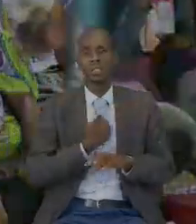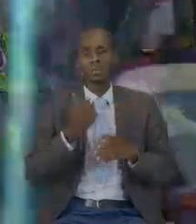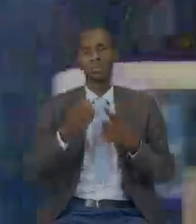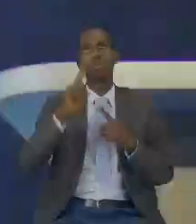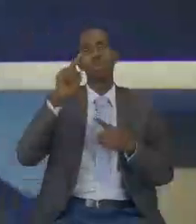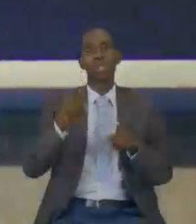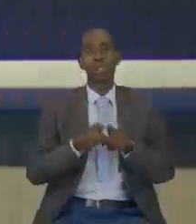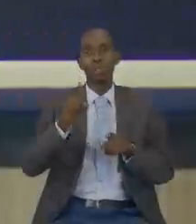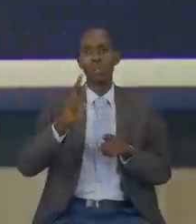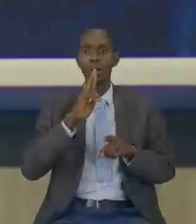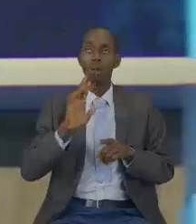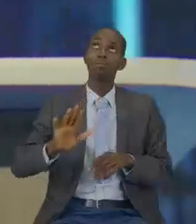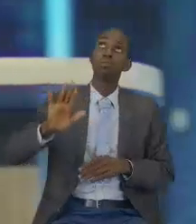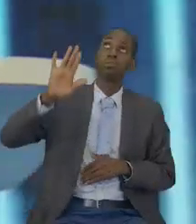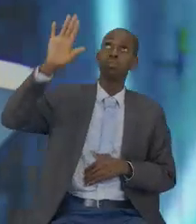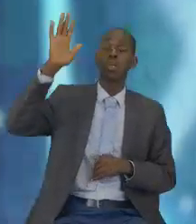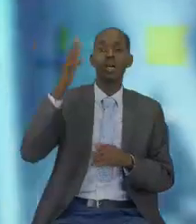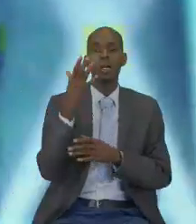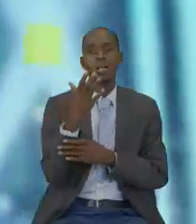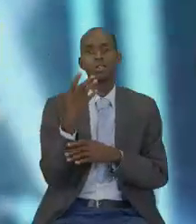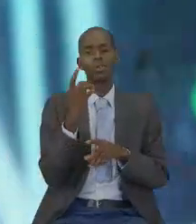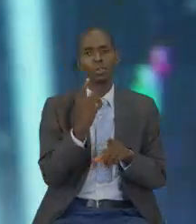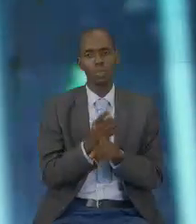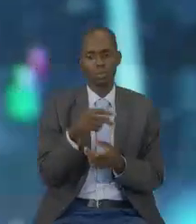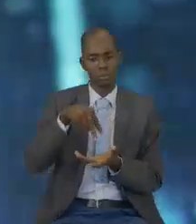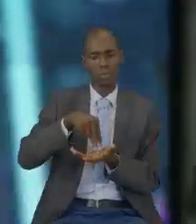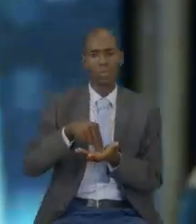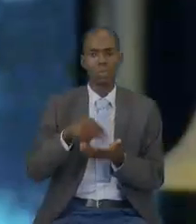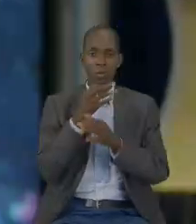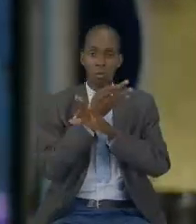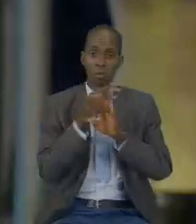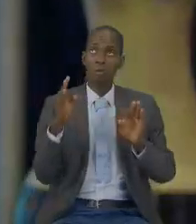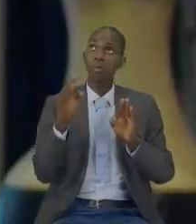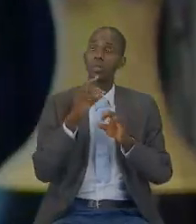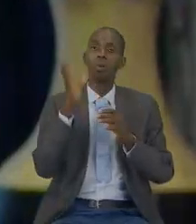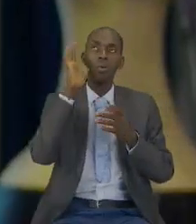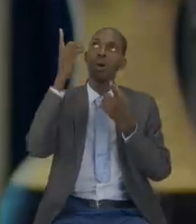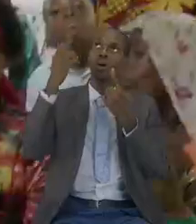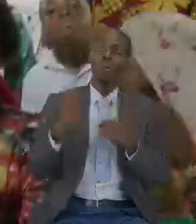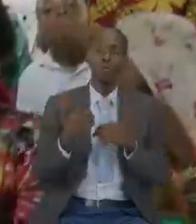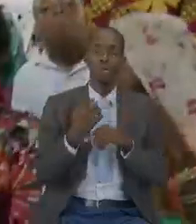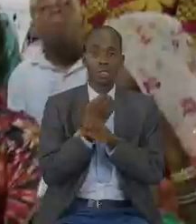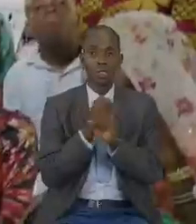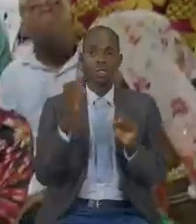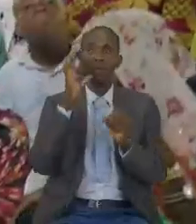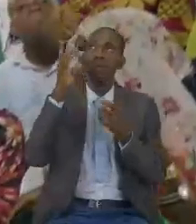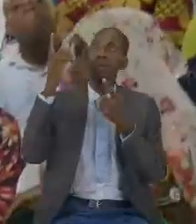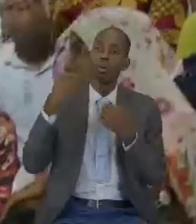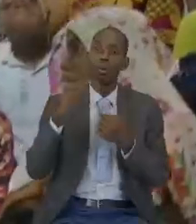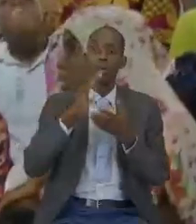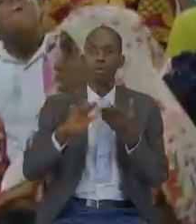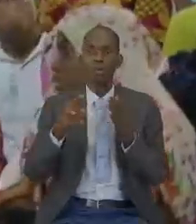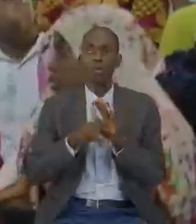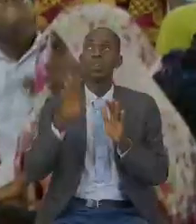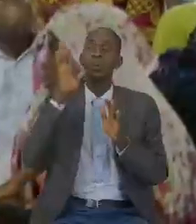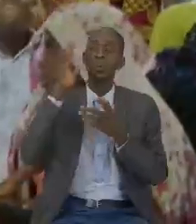hand, please stand up wherever you are. Freedom will come. Salvation will come. Forgiveness will come.